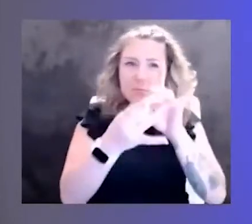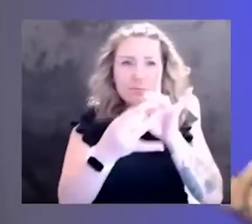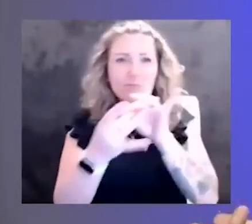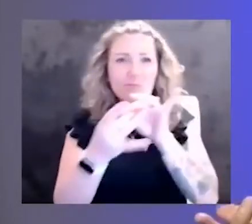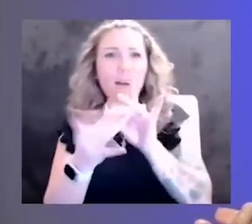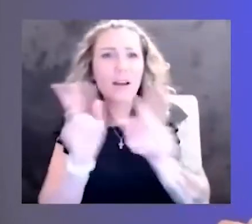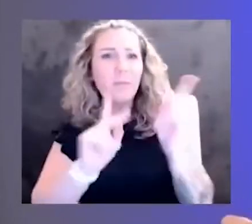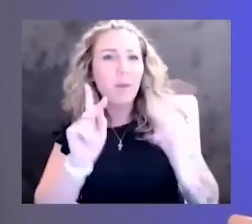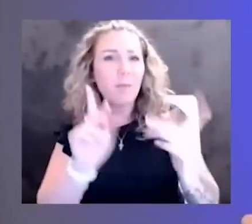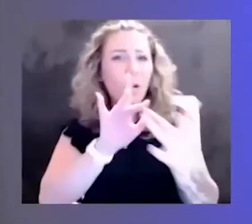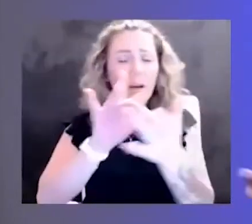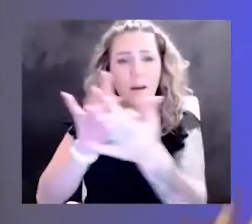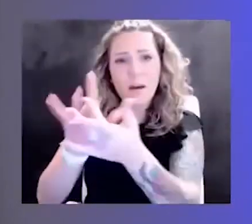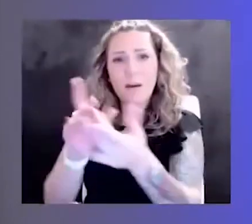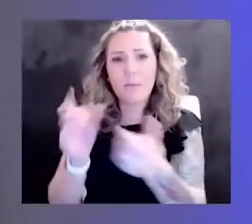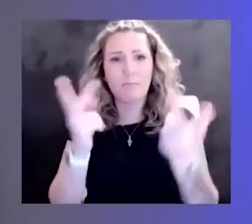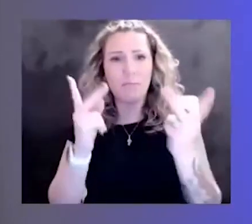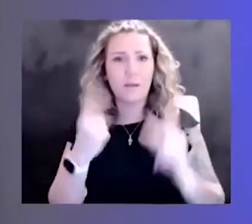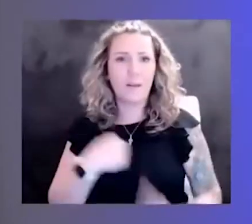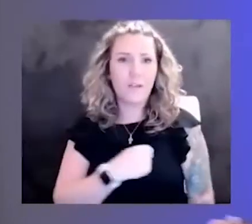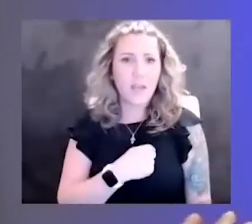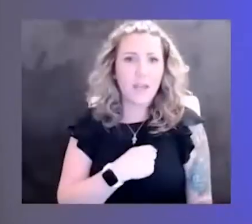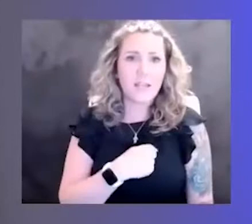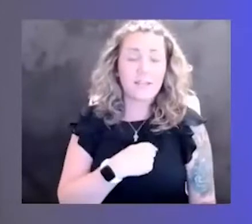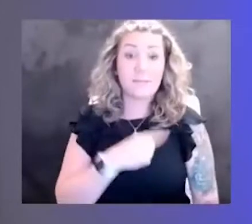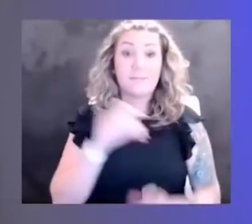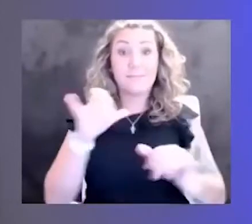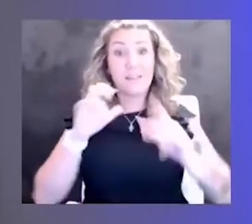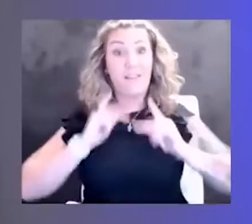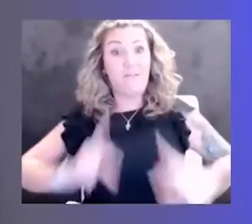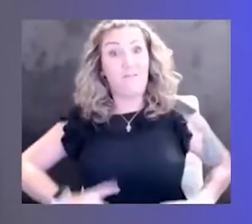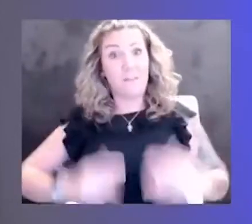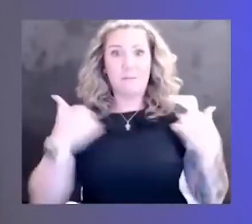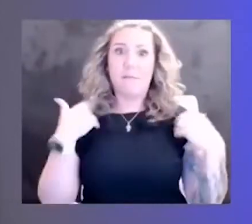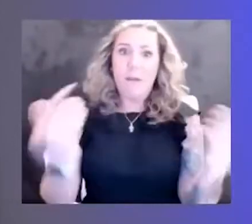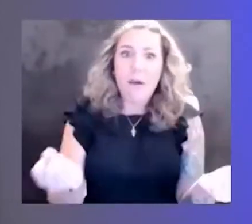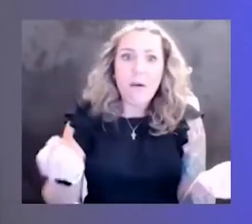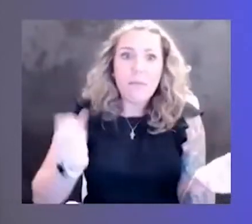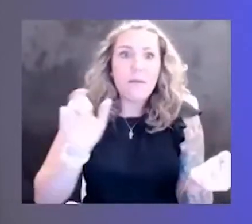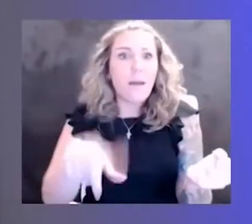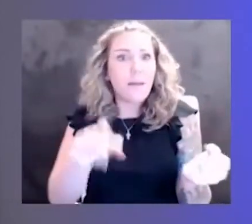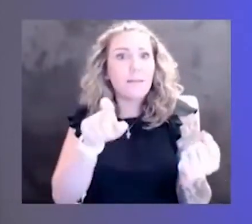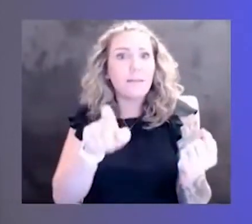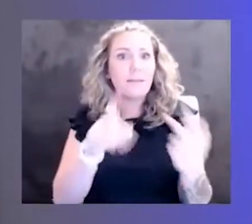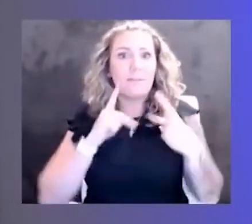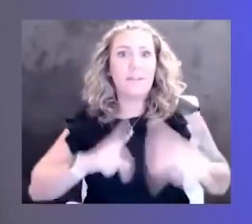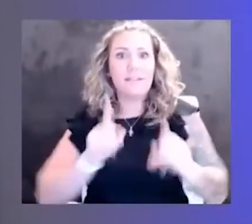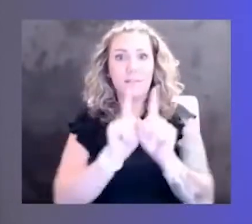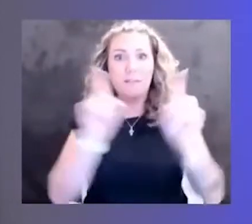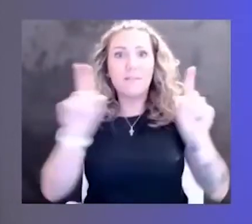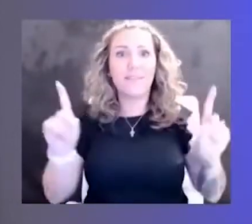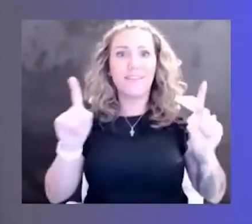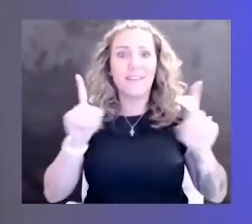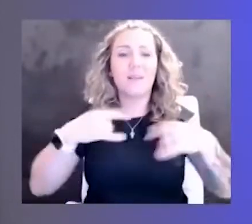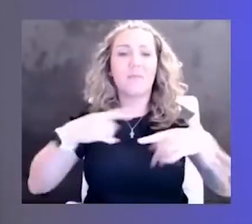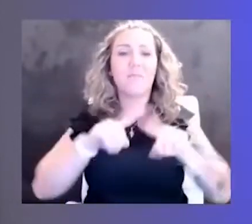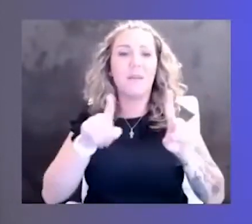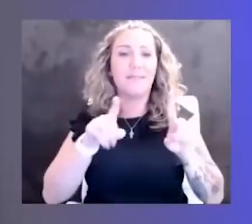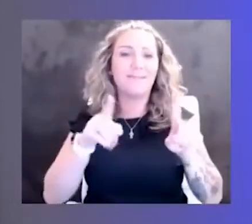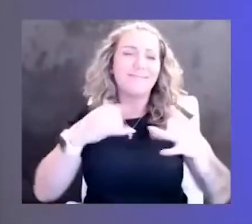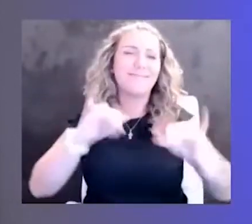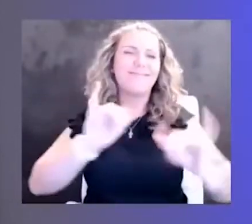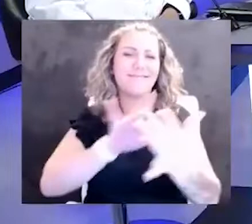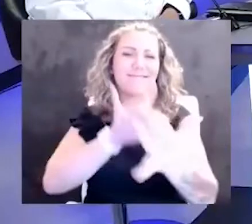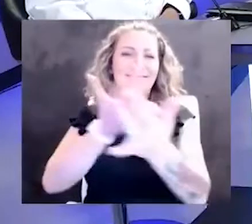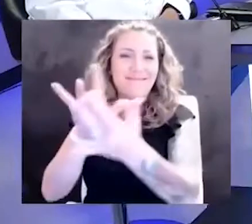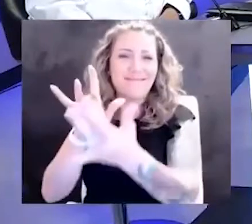so many of us to stay physically healthy had to physically distance, but we were still able to stay in touch with a lot of the folks in the